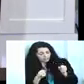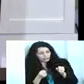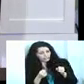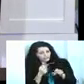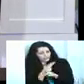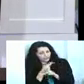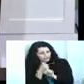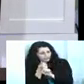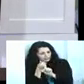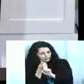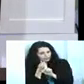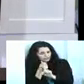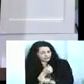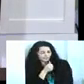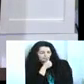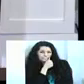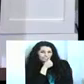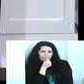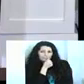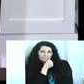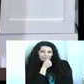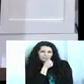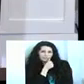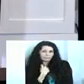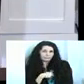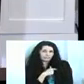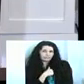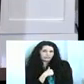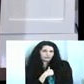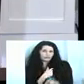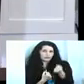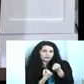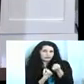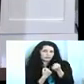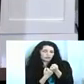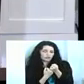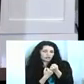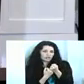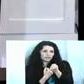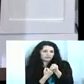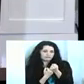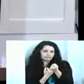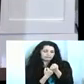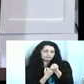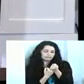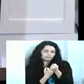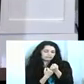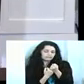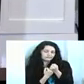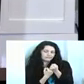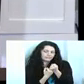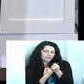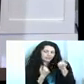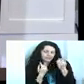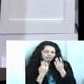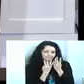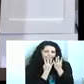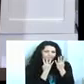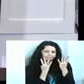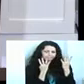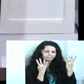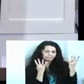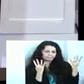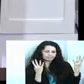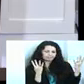for themselves. May we stand in alignment one with the other, knowing that we are better